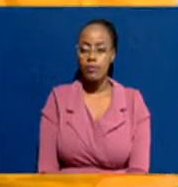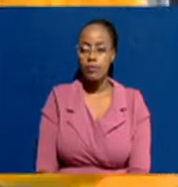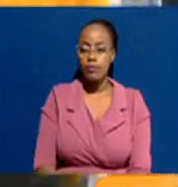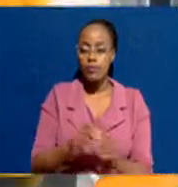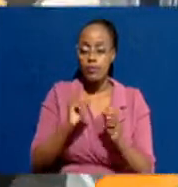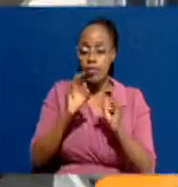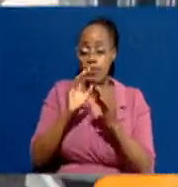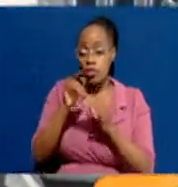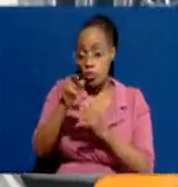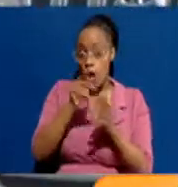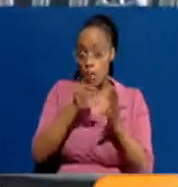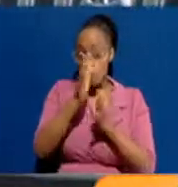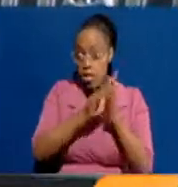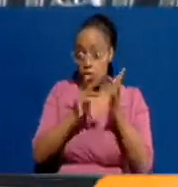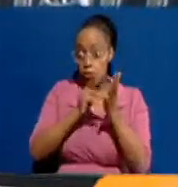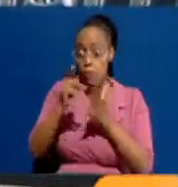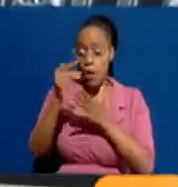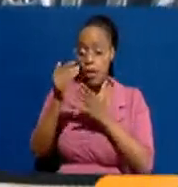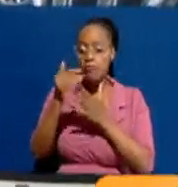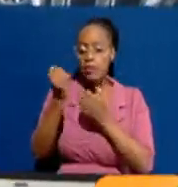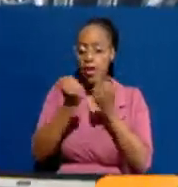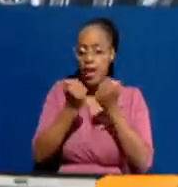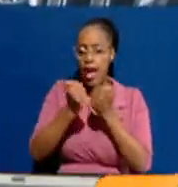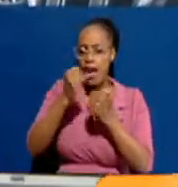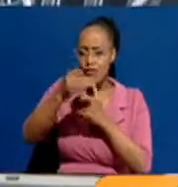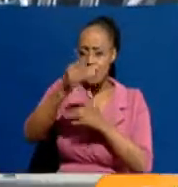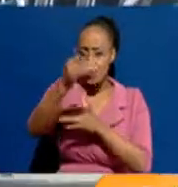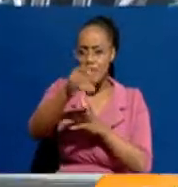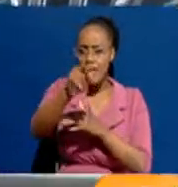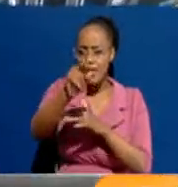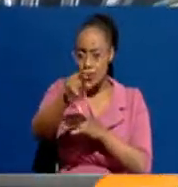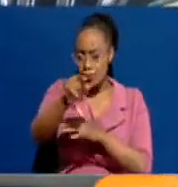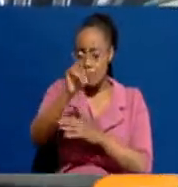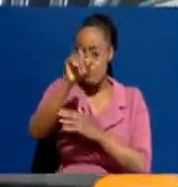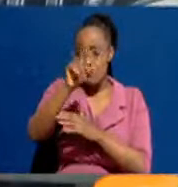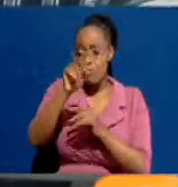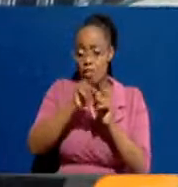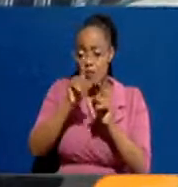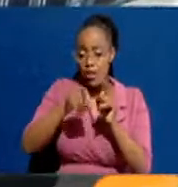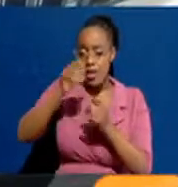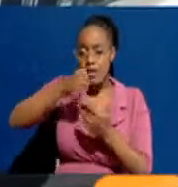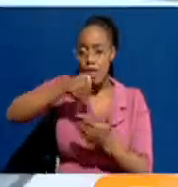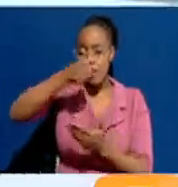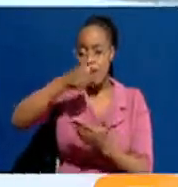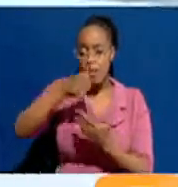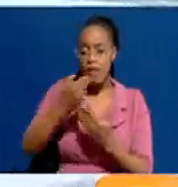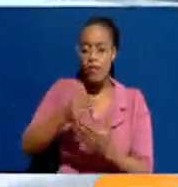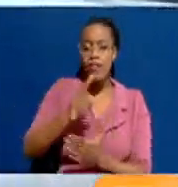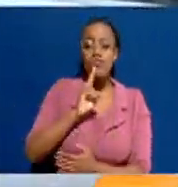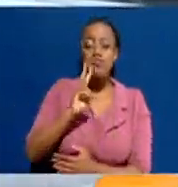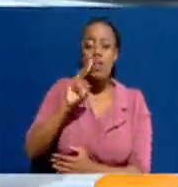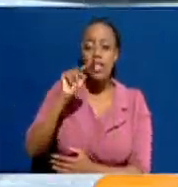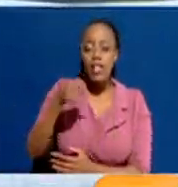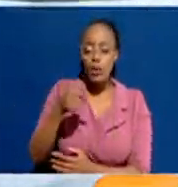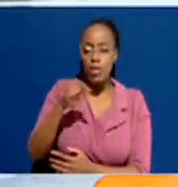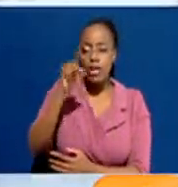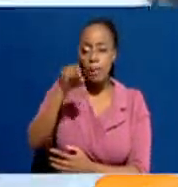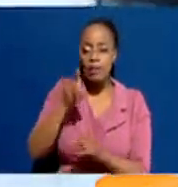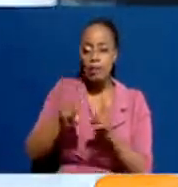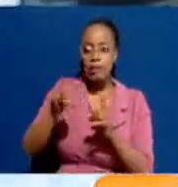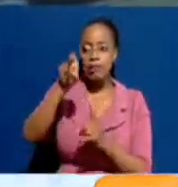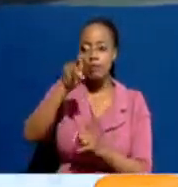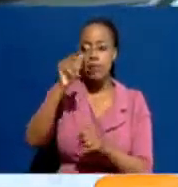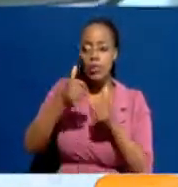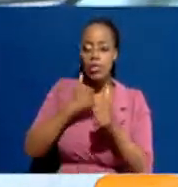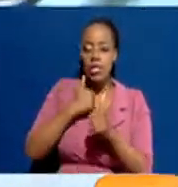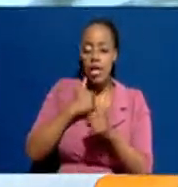If you are planning to purchase a vehicle in the foreseeable future, then you will have to increase your budget by at least 200,000 shillings after the